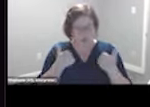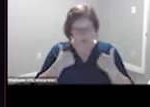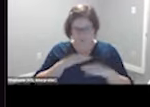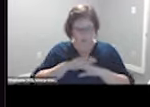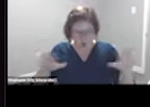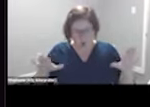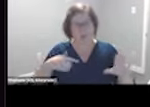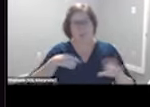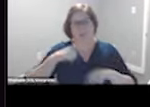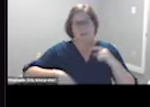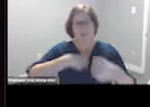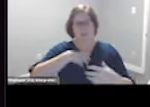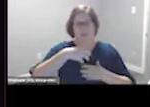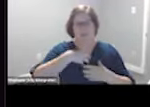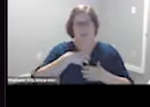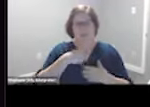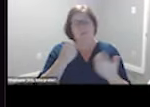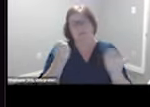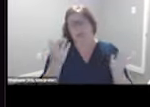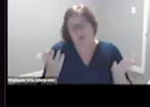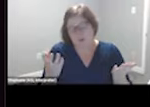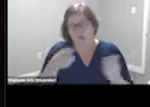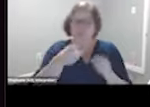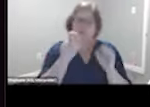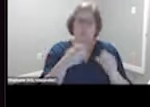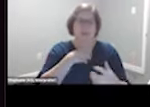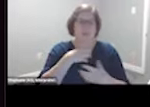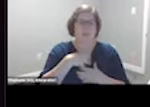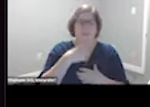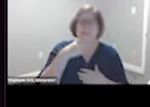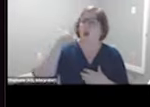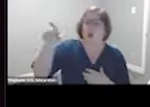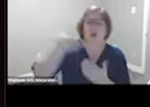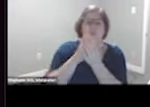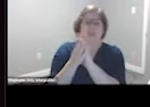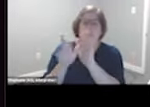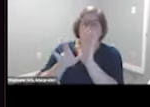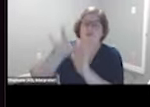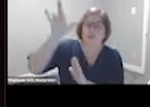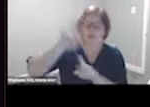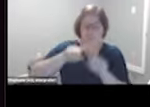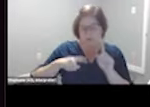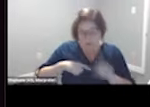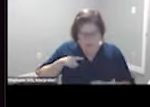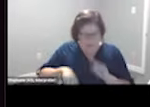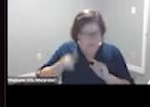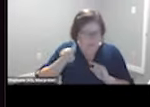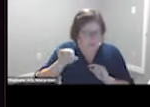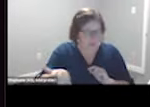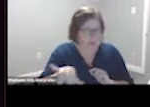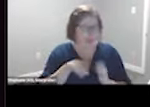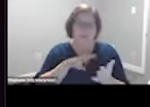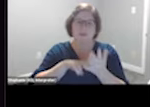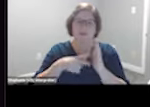it. You can complain that, oh my God, these guys became an astronaut and fly to the space, but why I cannot do that? It means your